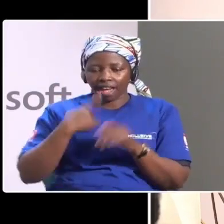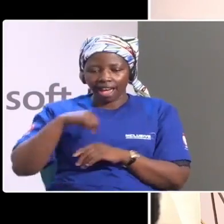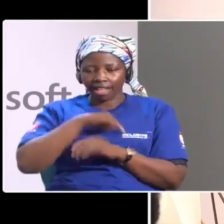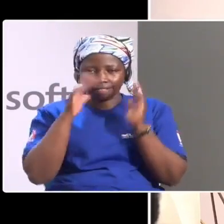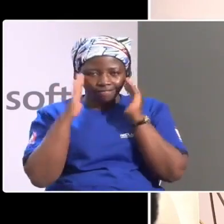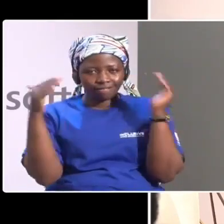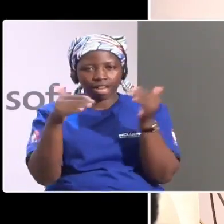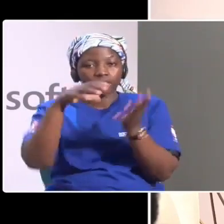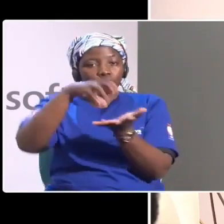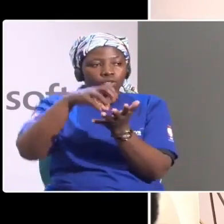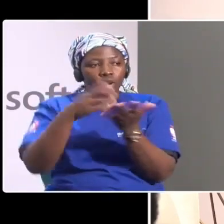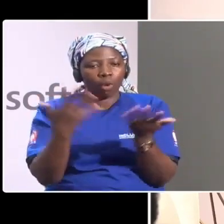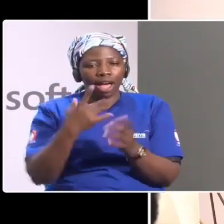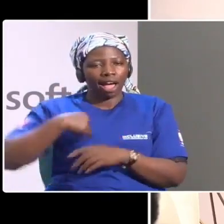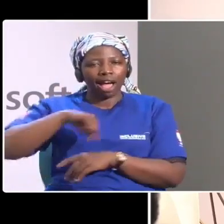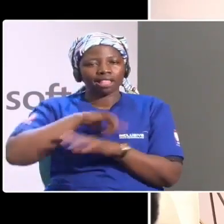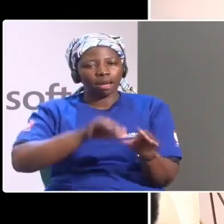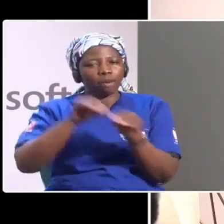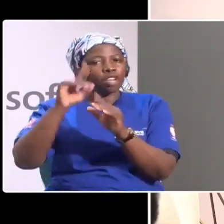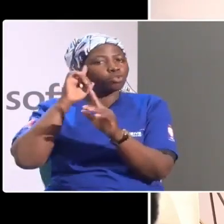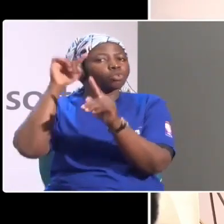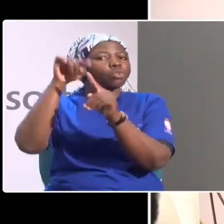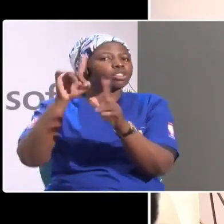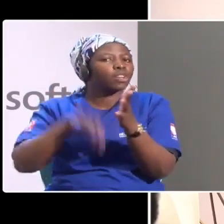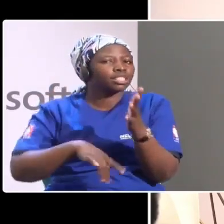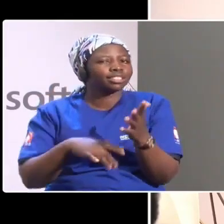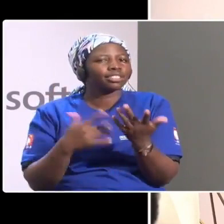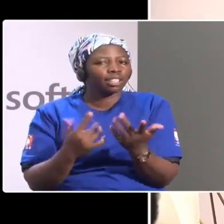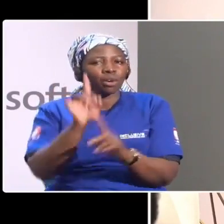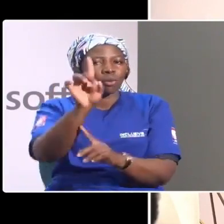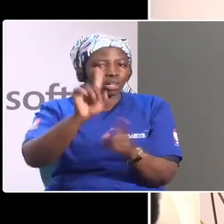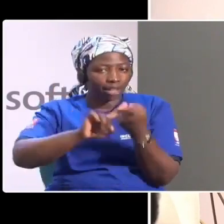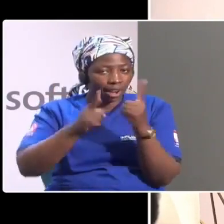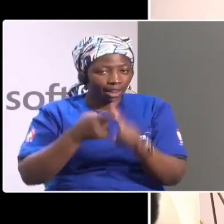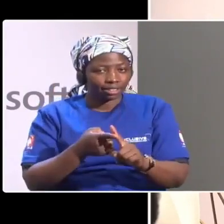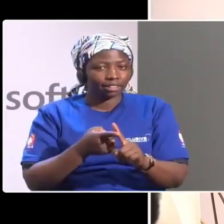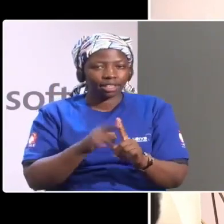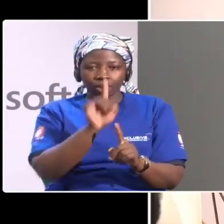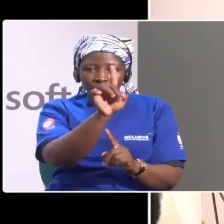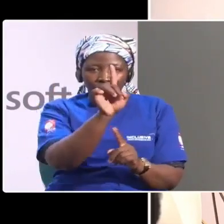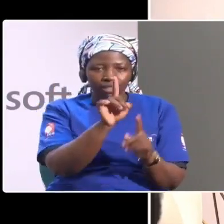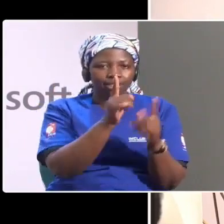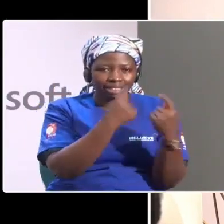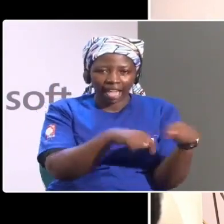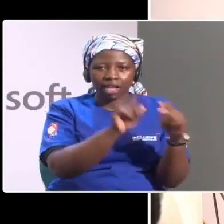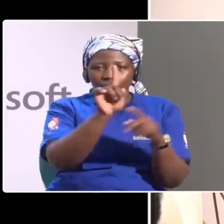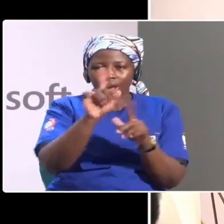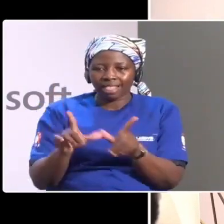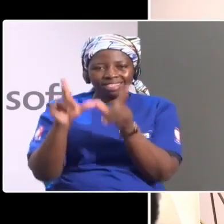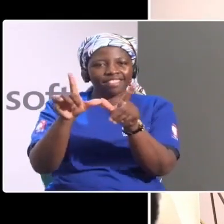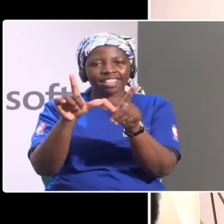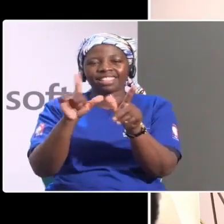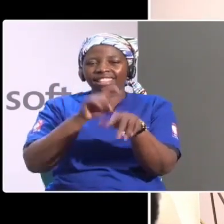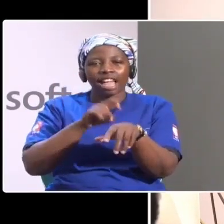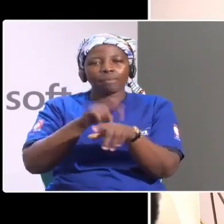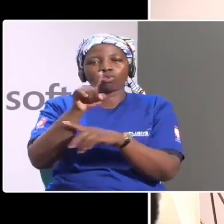situation where we are moving towards what we might call one standard, one test, and one certificate when